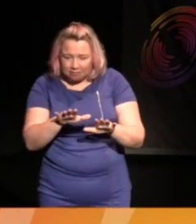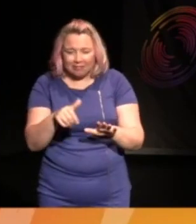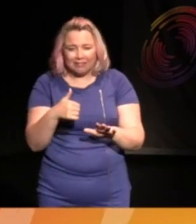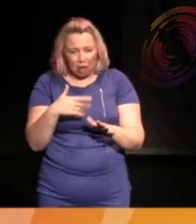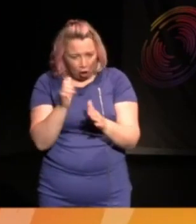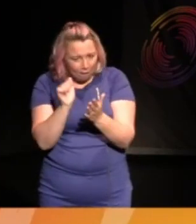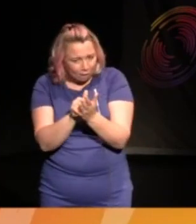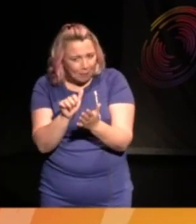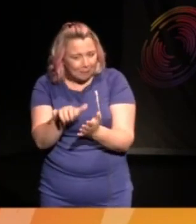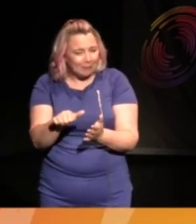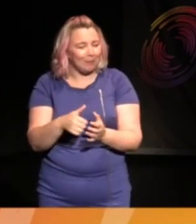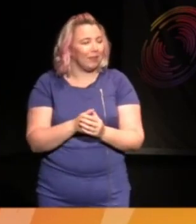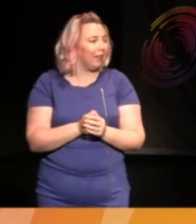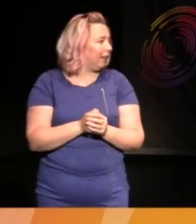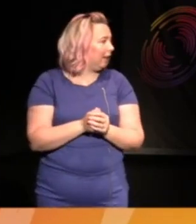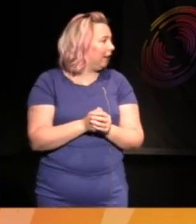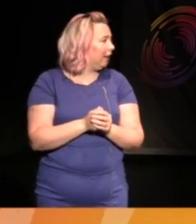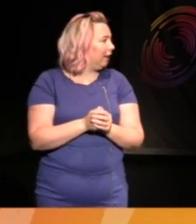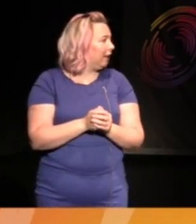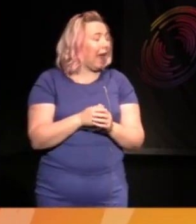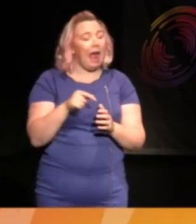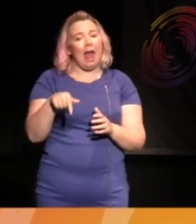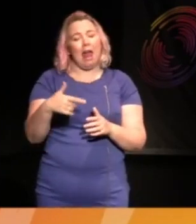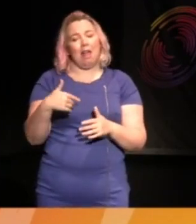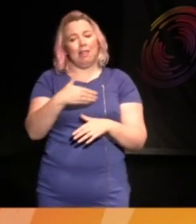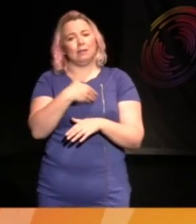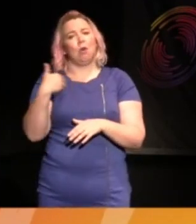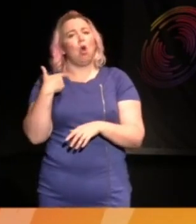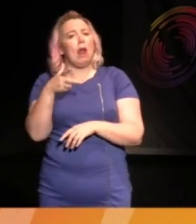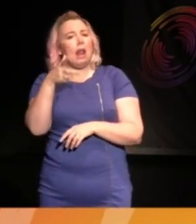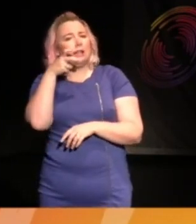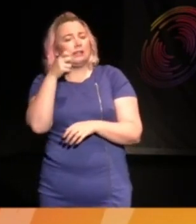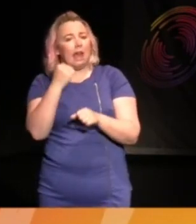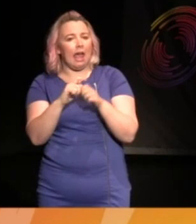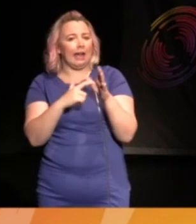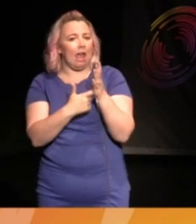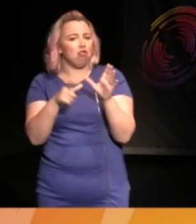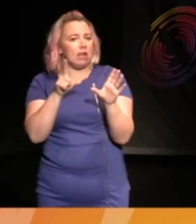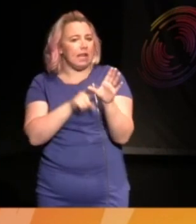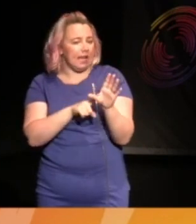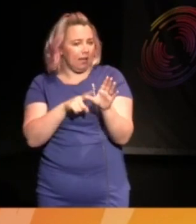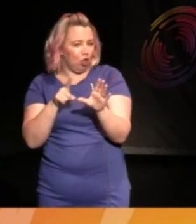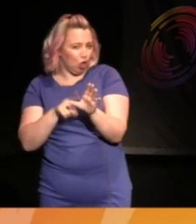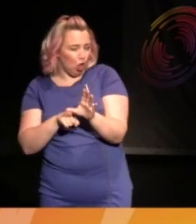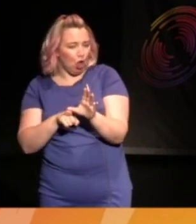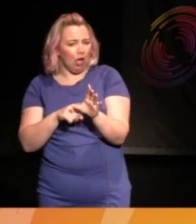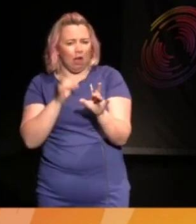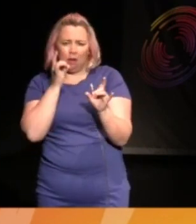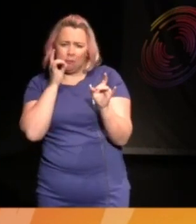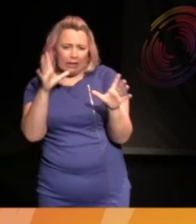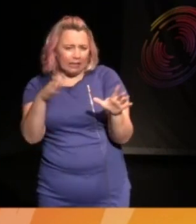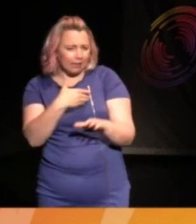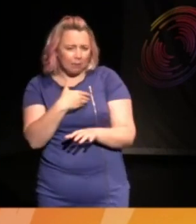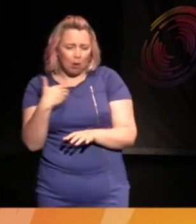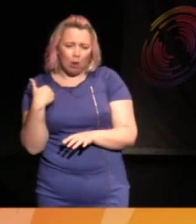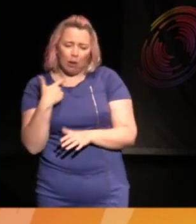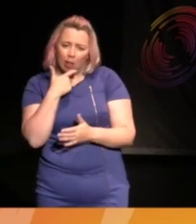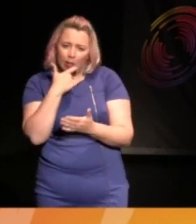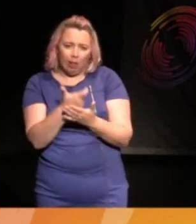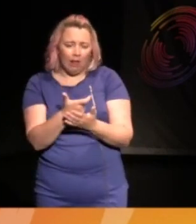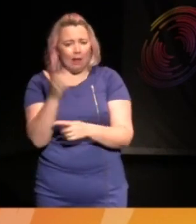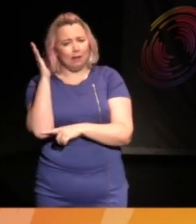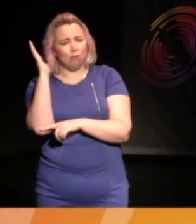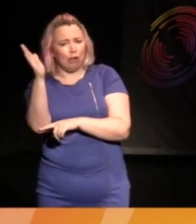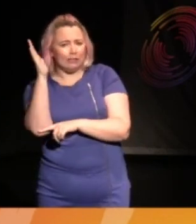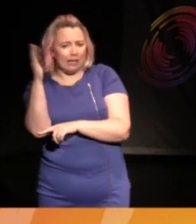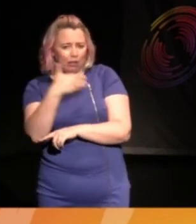I was listening to Gary Young speak this morning, brilliantly, actually. It was an amazing presentation